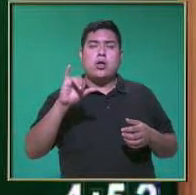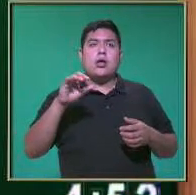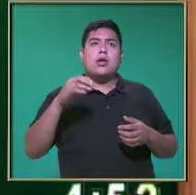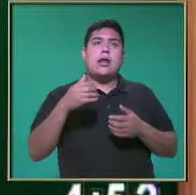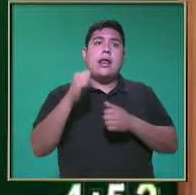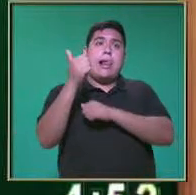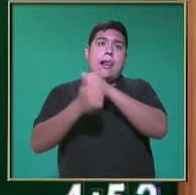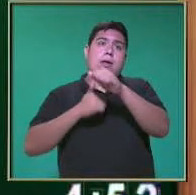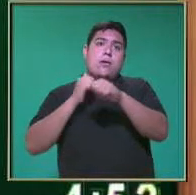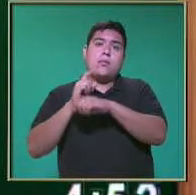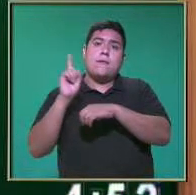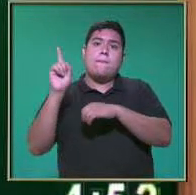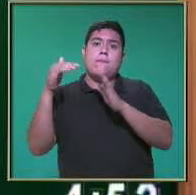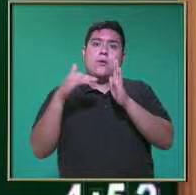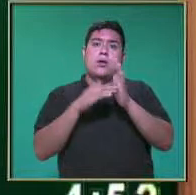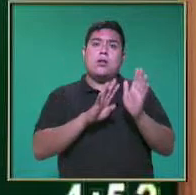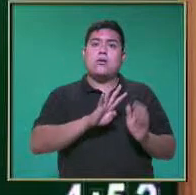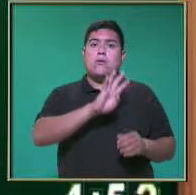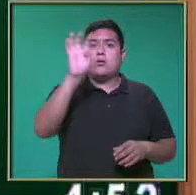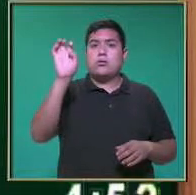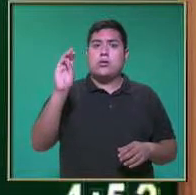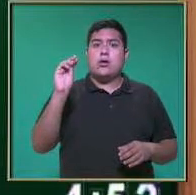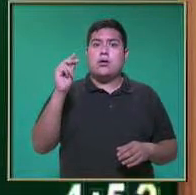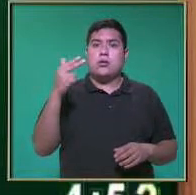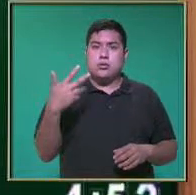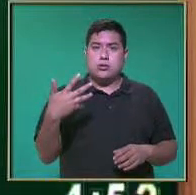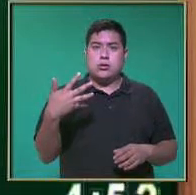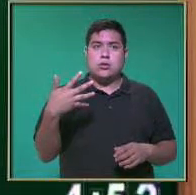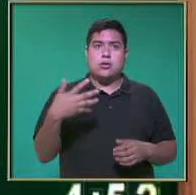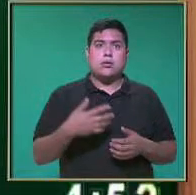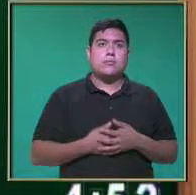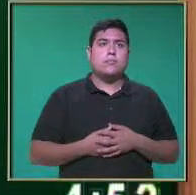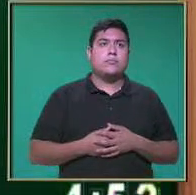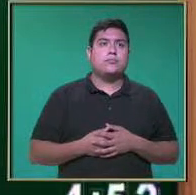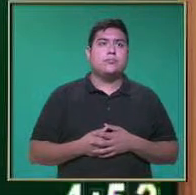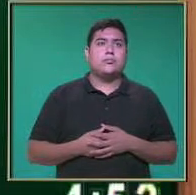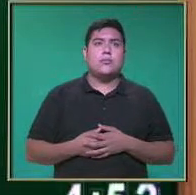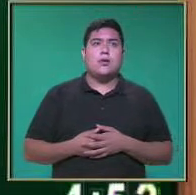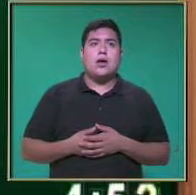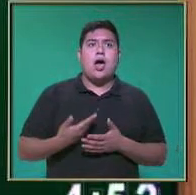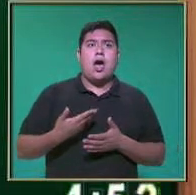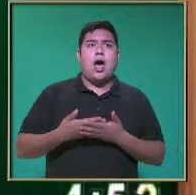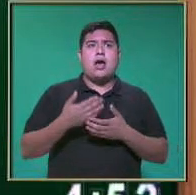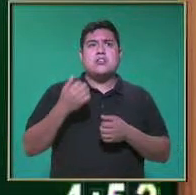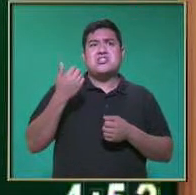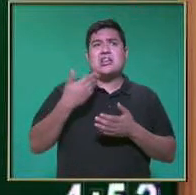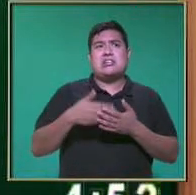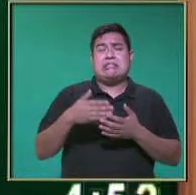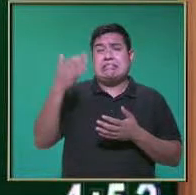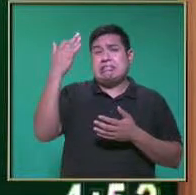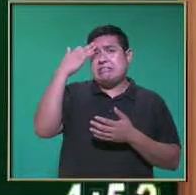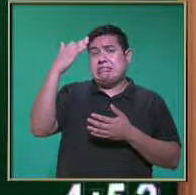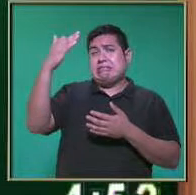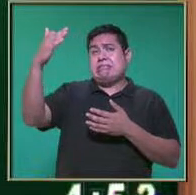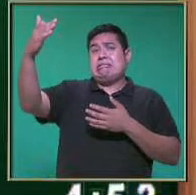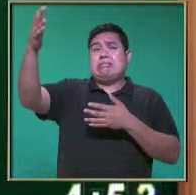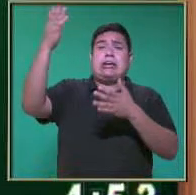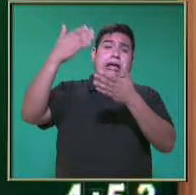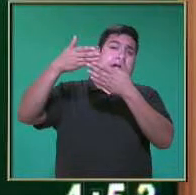1485. Dice, Many years ago, King Uther and his wife had a baby boy who was to become king after his father